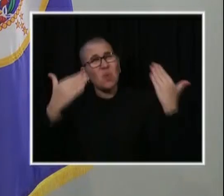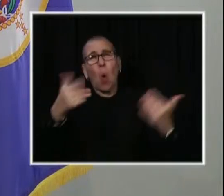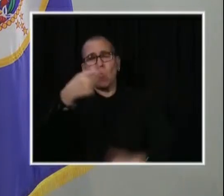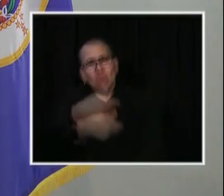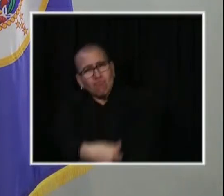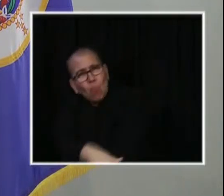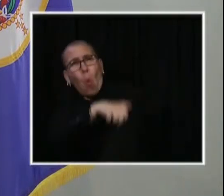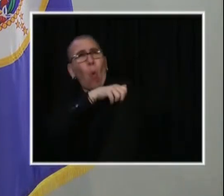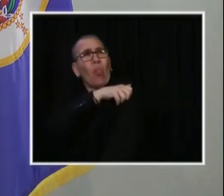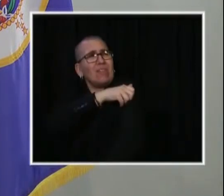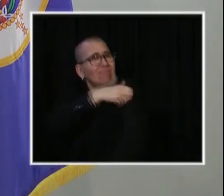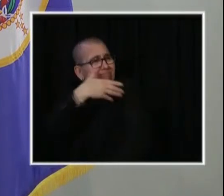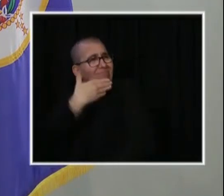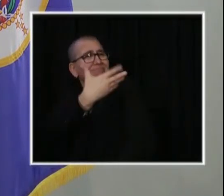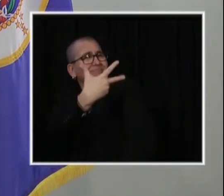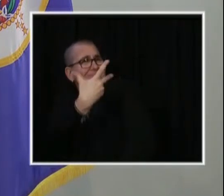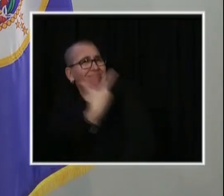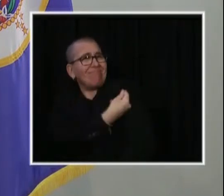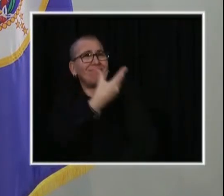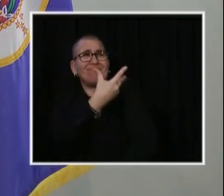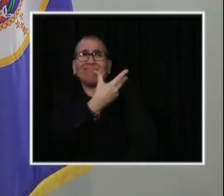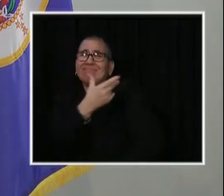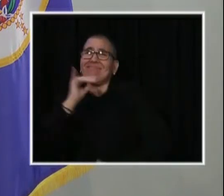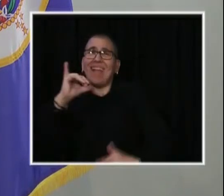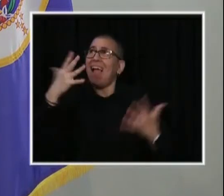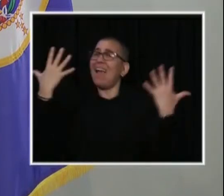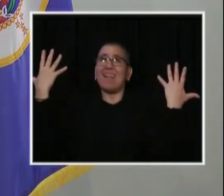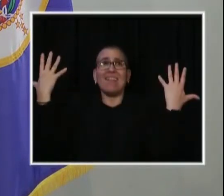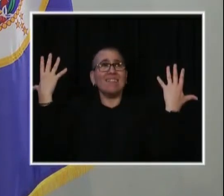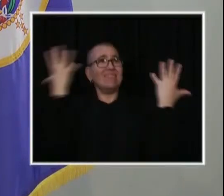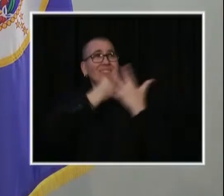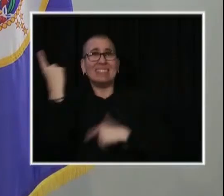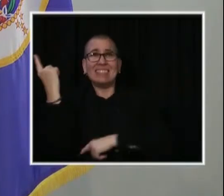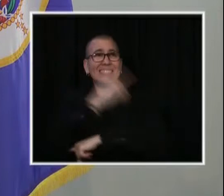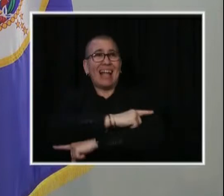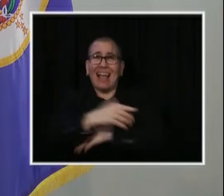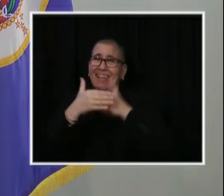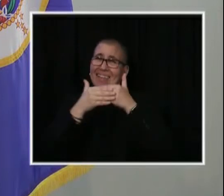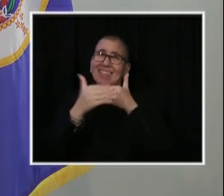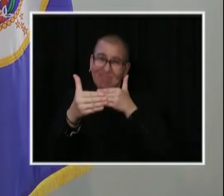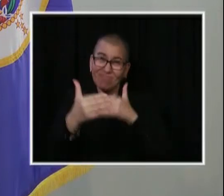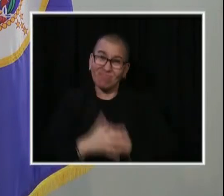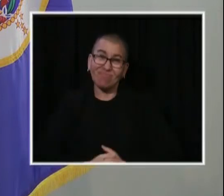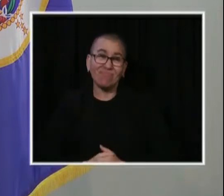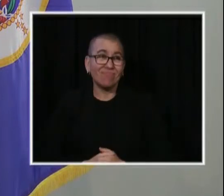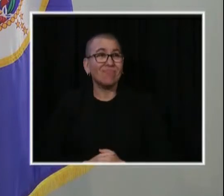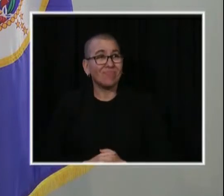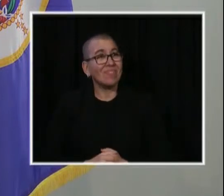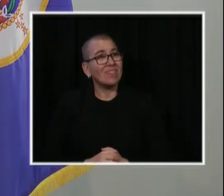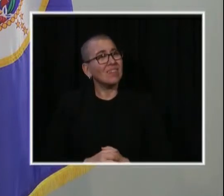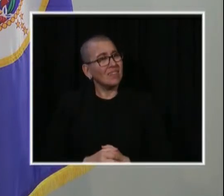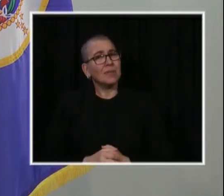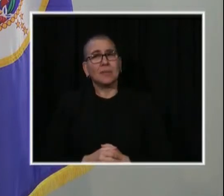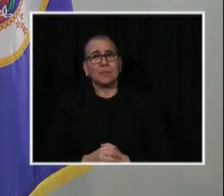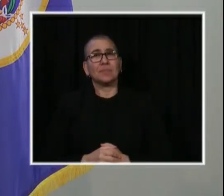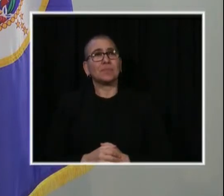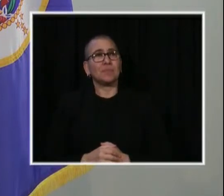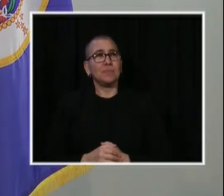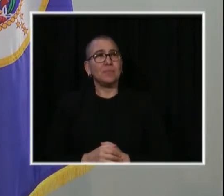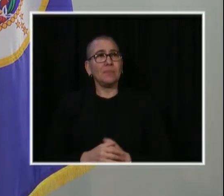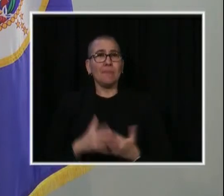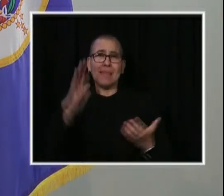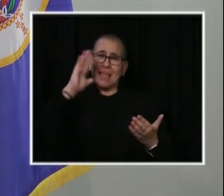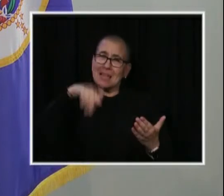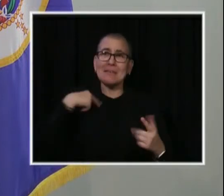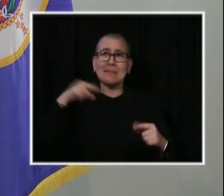is a great day. There's been many of these days that have been very difficult, but you've listened. You've taken them in heart. You looked out for your neighbor. We took care of